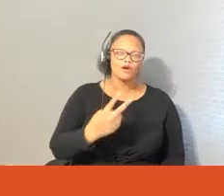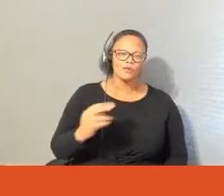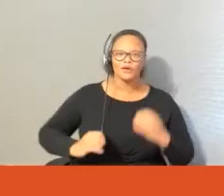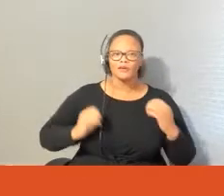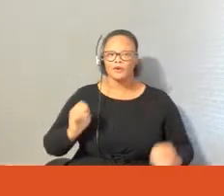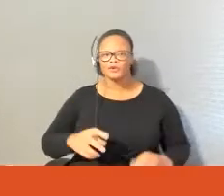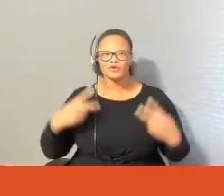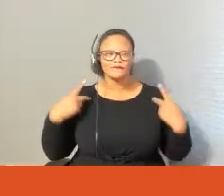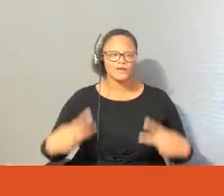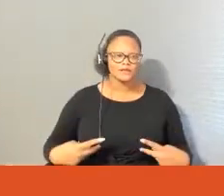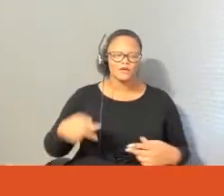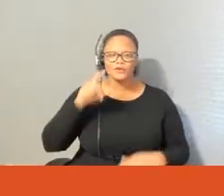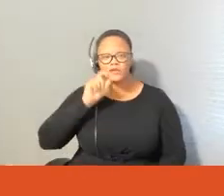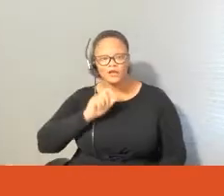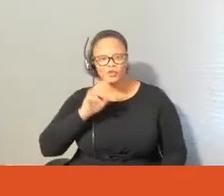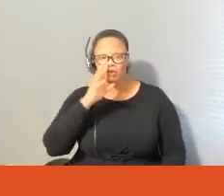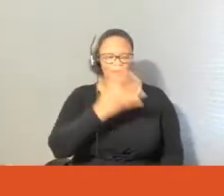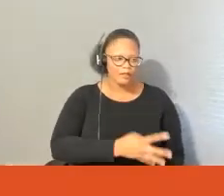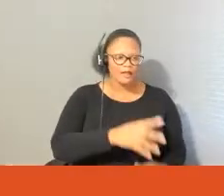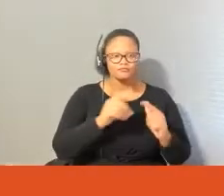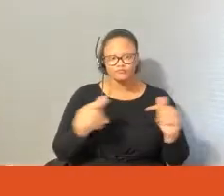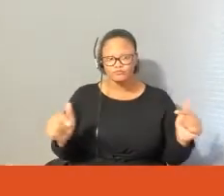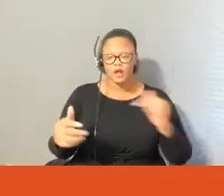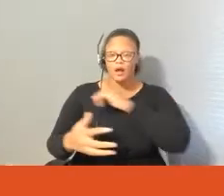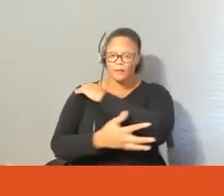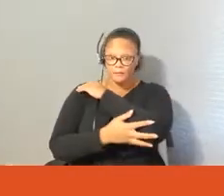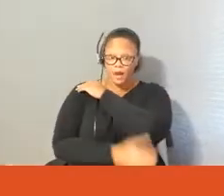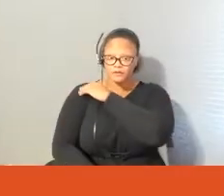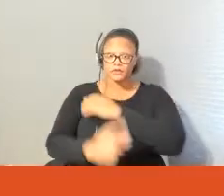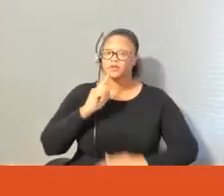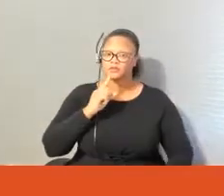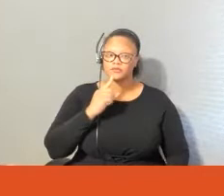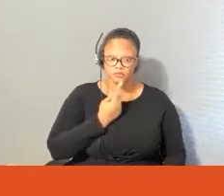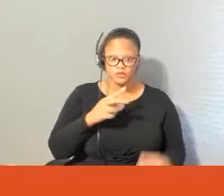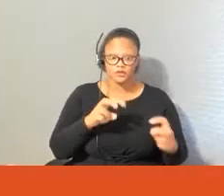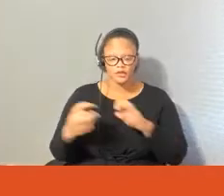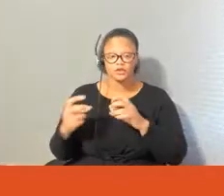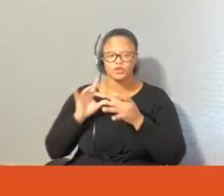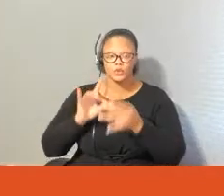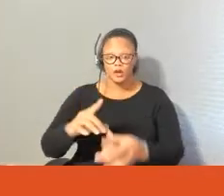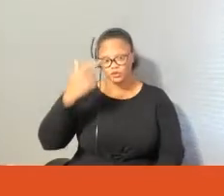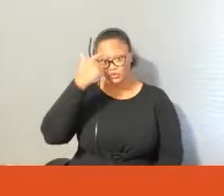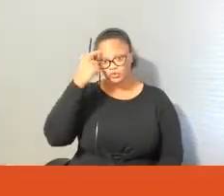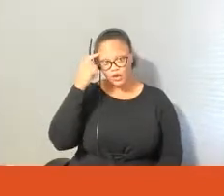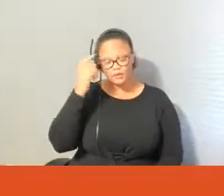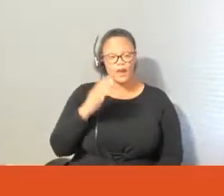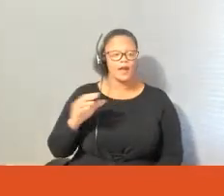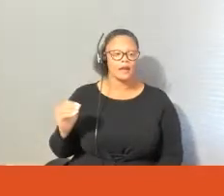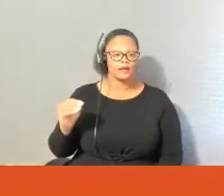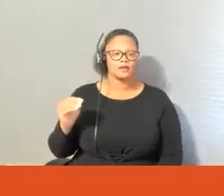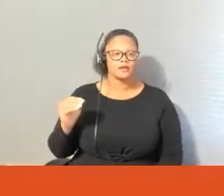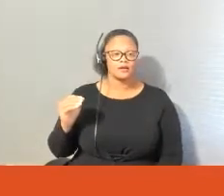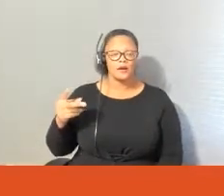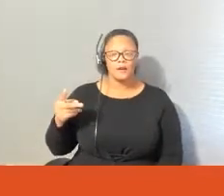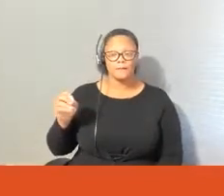neglect. Poverty most definitely is a serious issue in regards to trauma, and poverty is